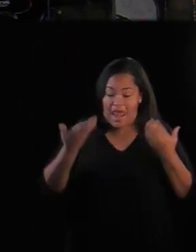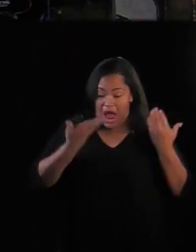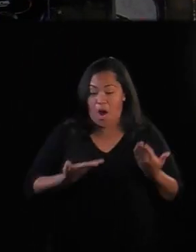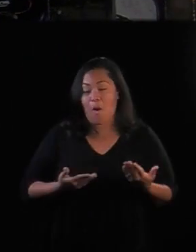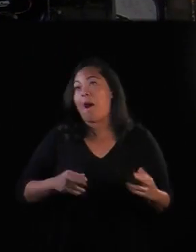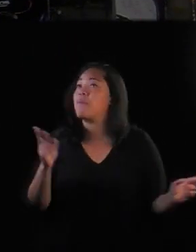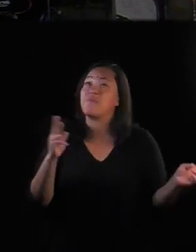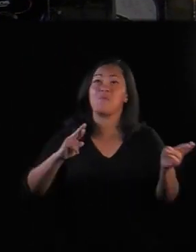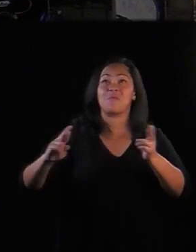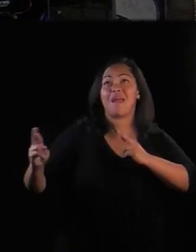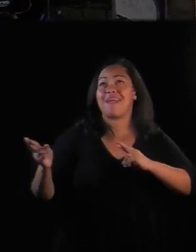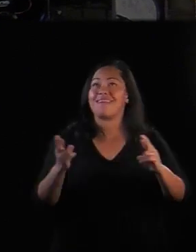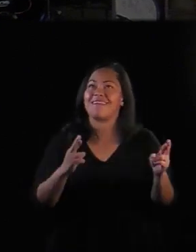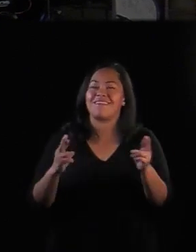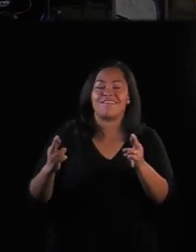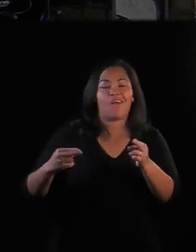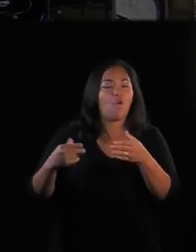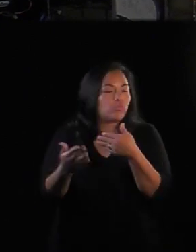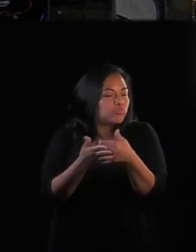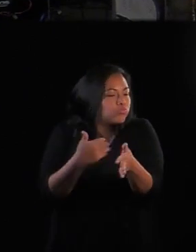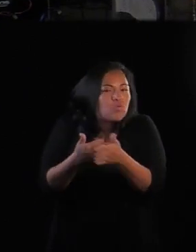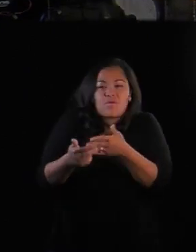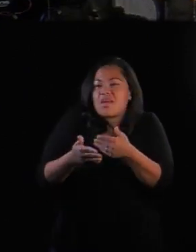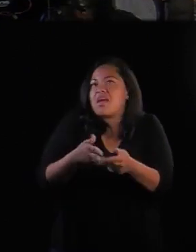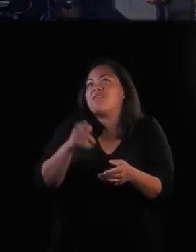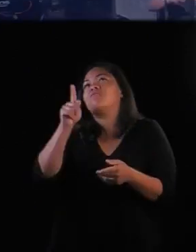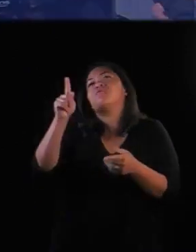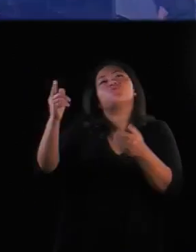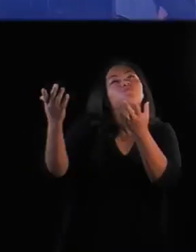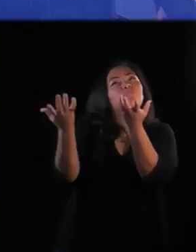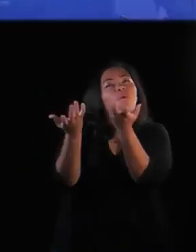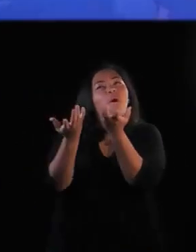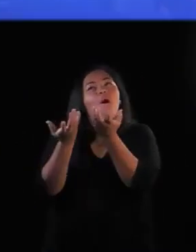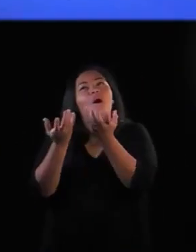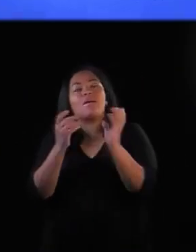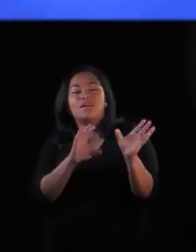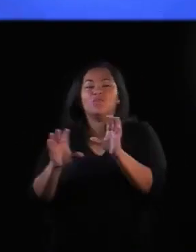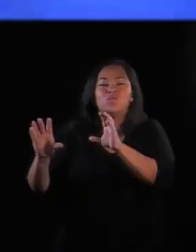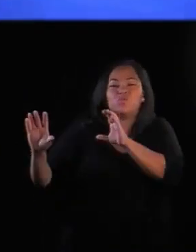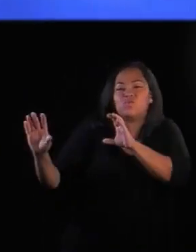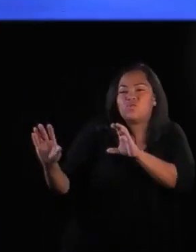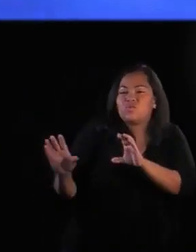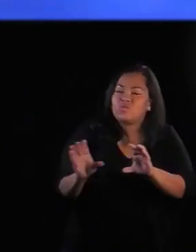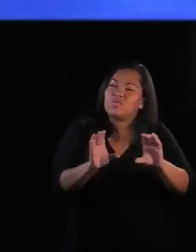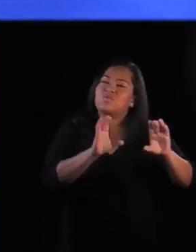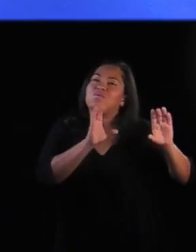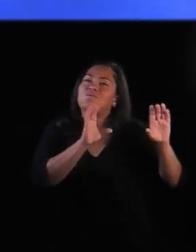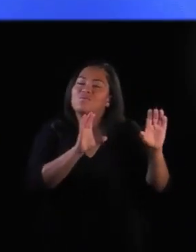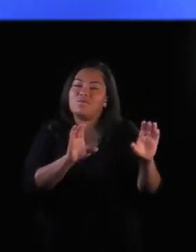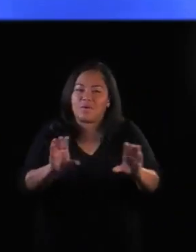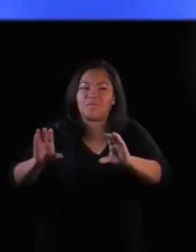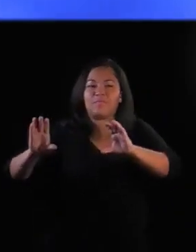And now I'm ready for whatever you want.